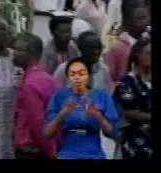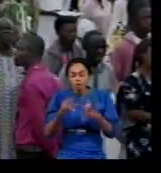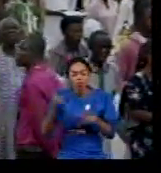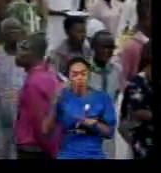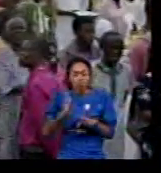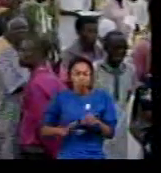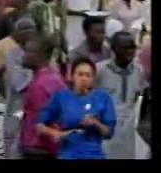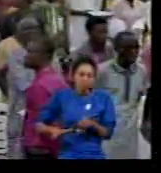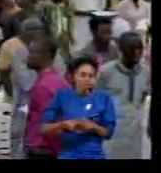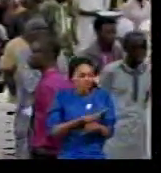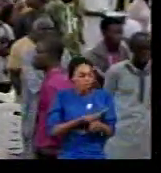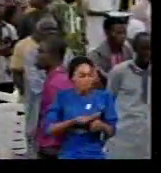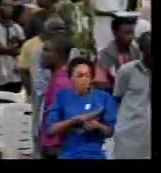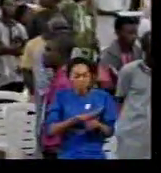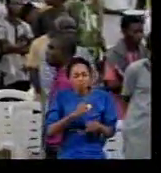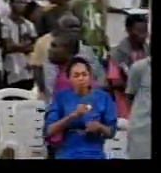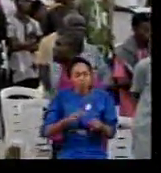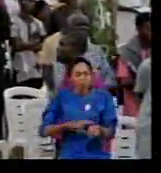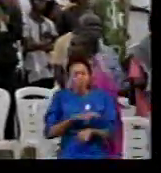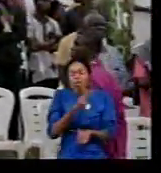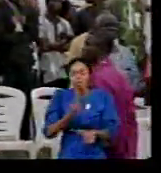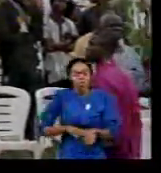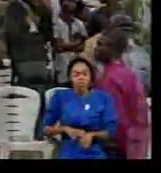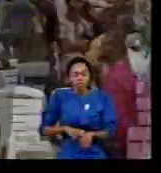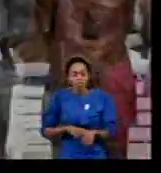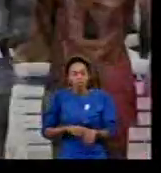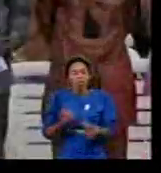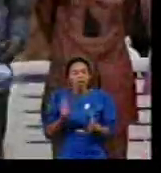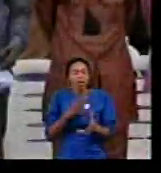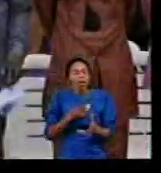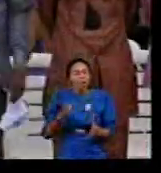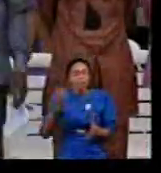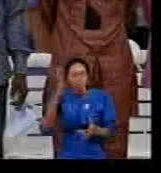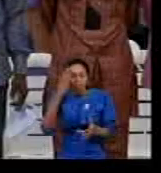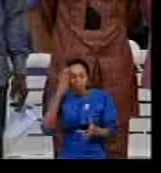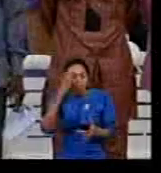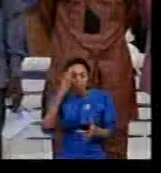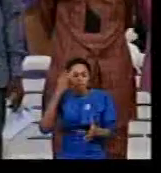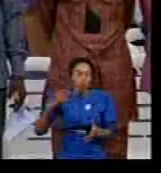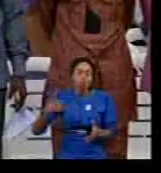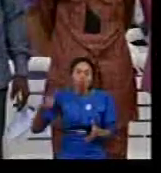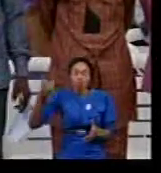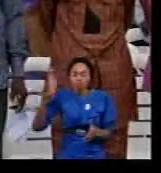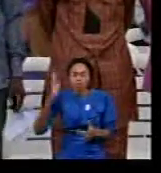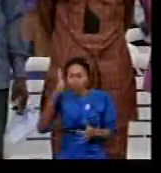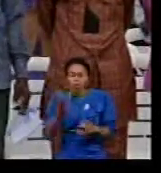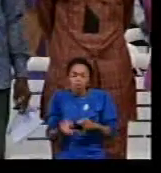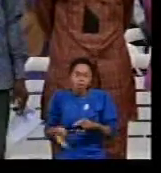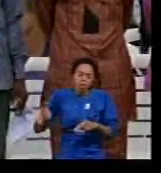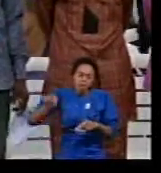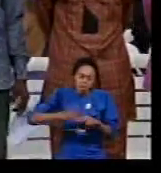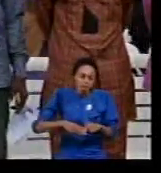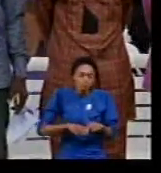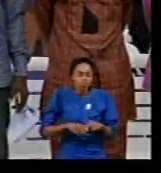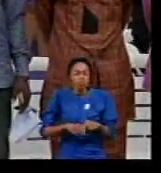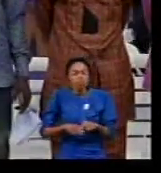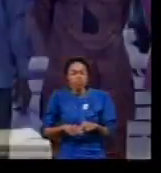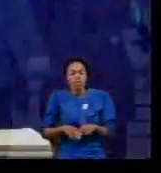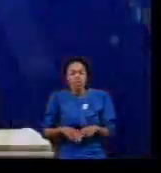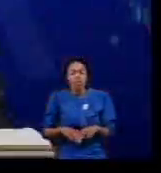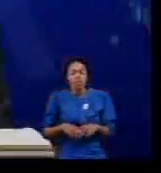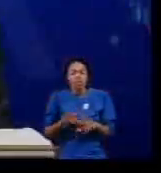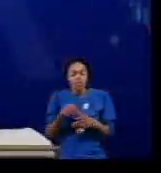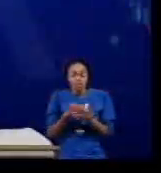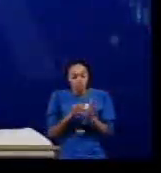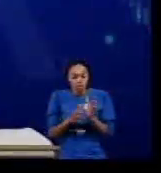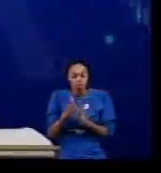cycle on them. Number one, there was sin. Number two, there was supplication. Number three, there was salvation.